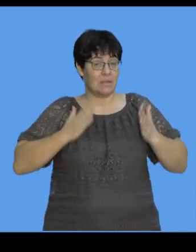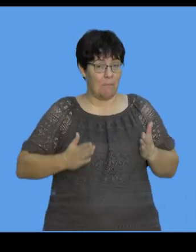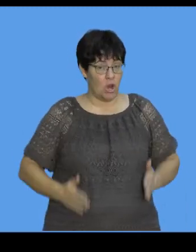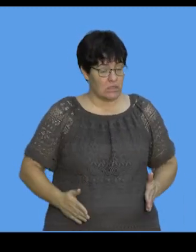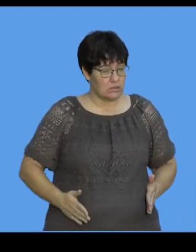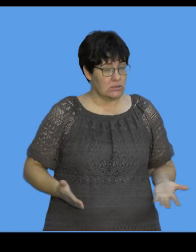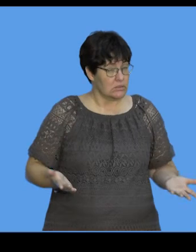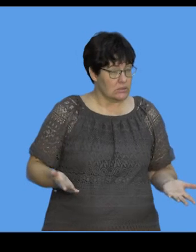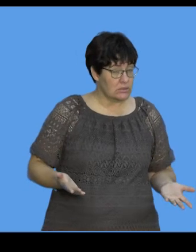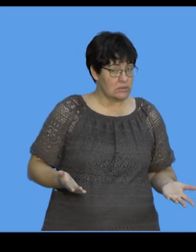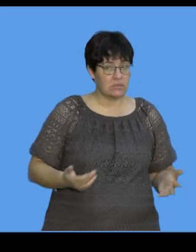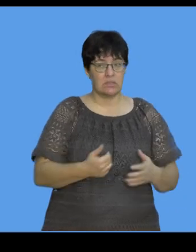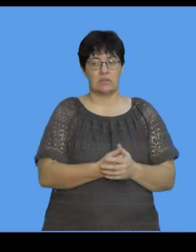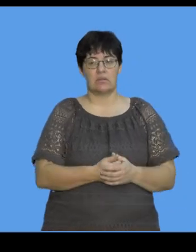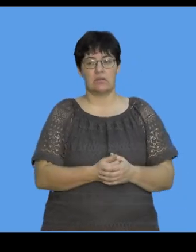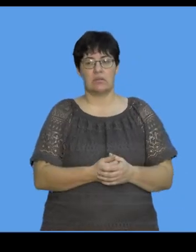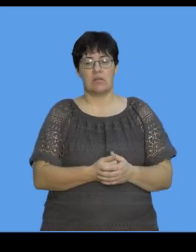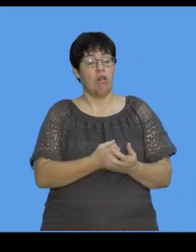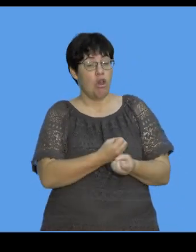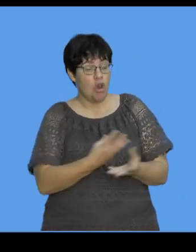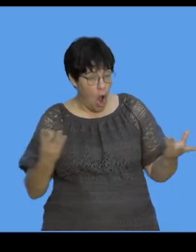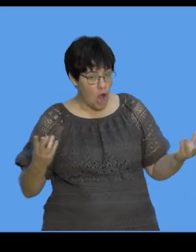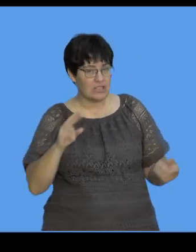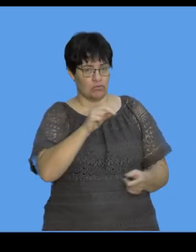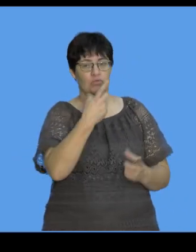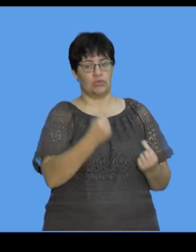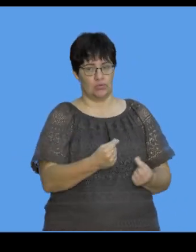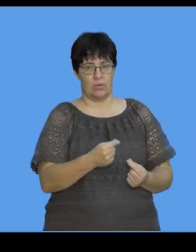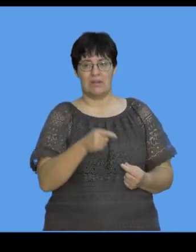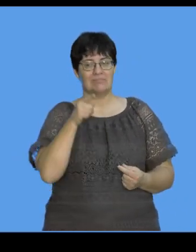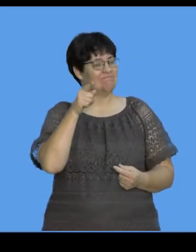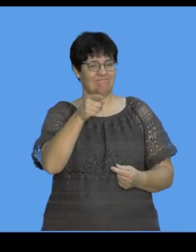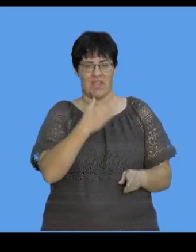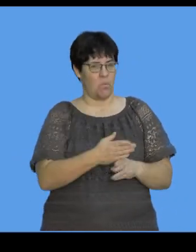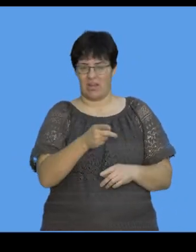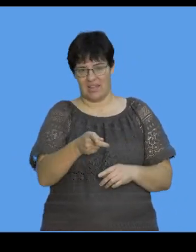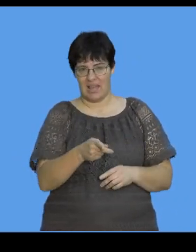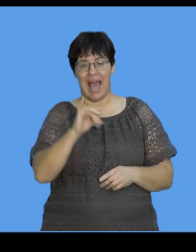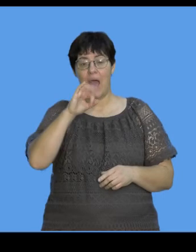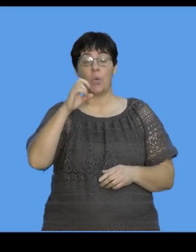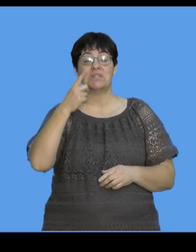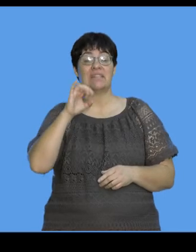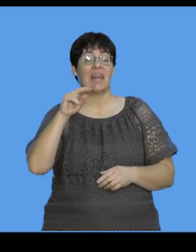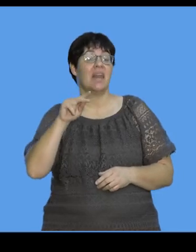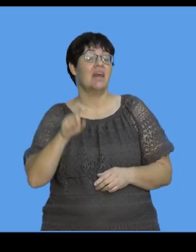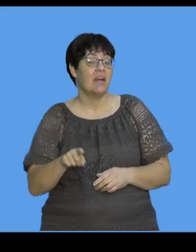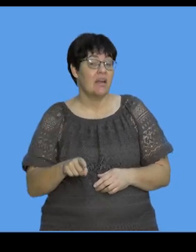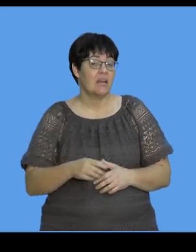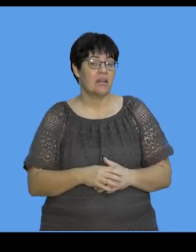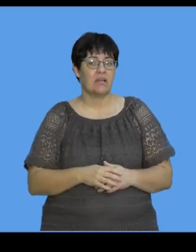body. Lots of the nutrients did. But this wasn't the function. Remember, iodine is